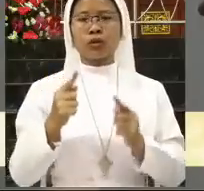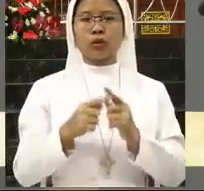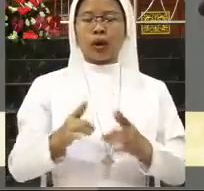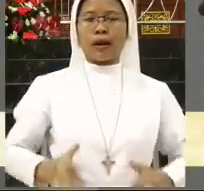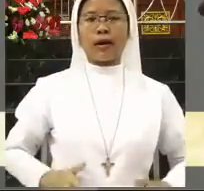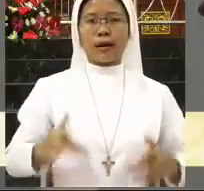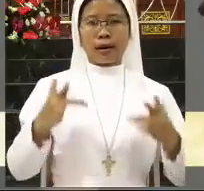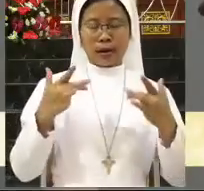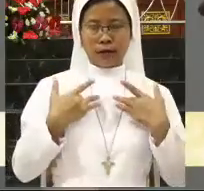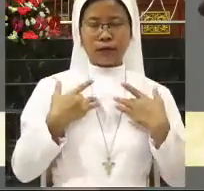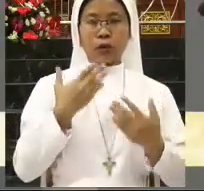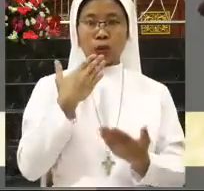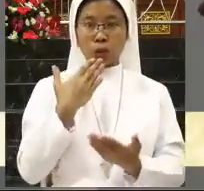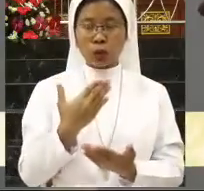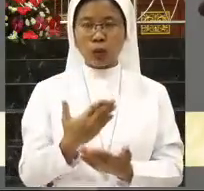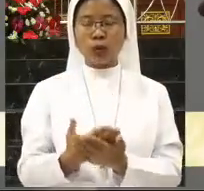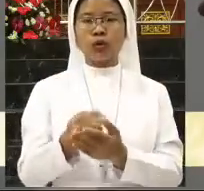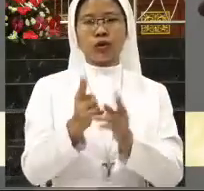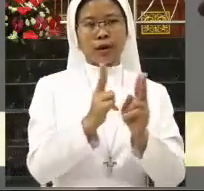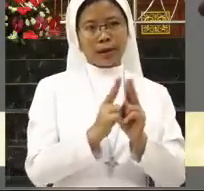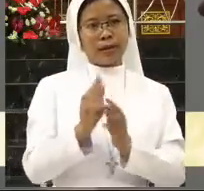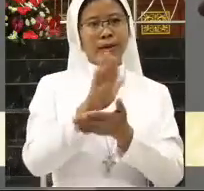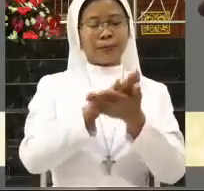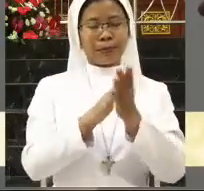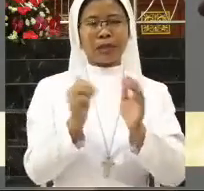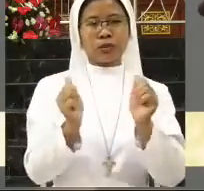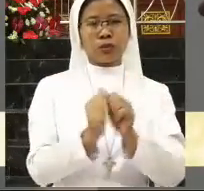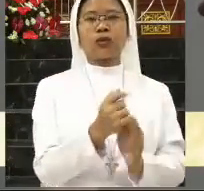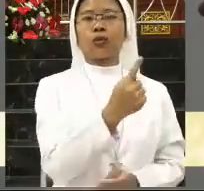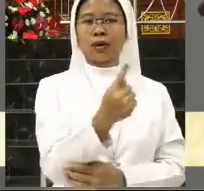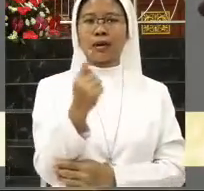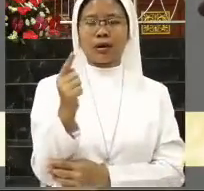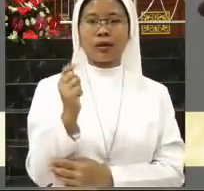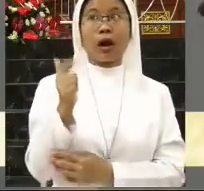others, together with their imperfections.